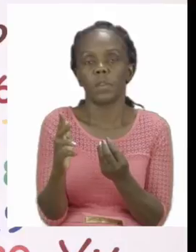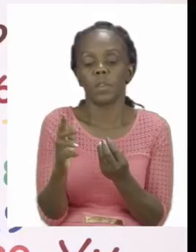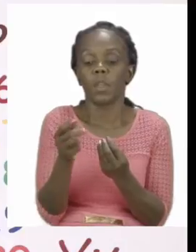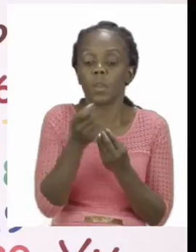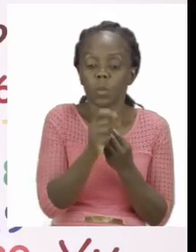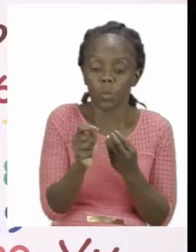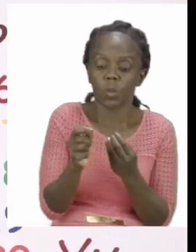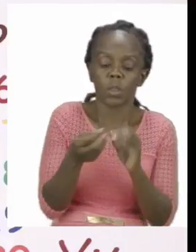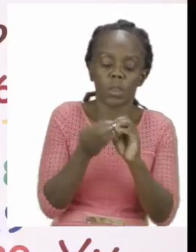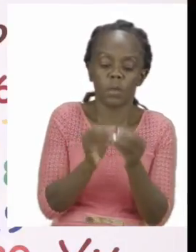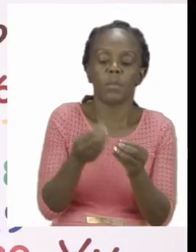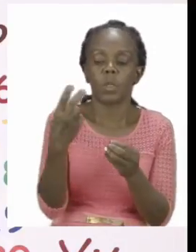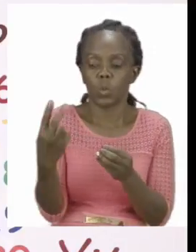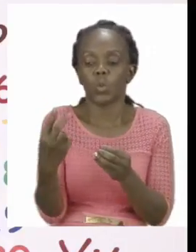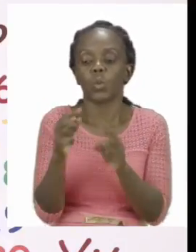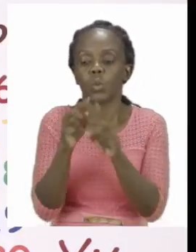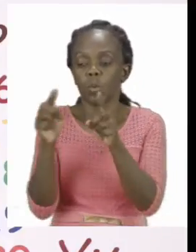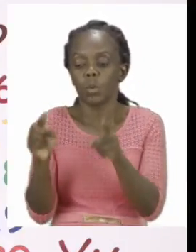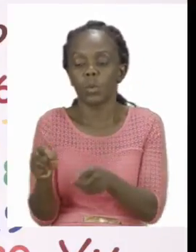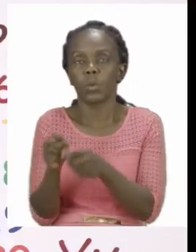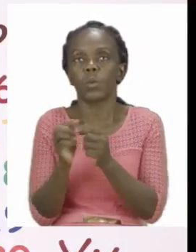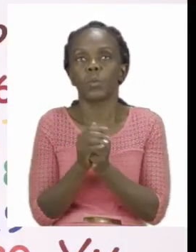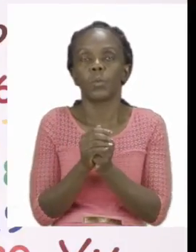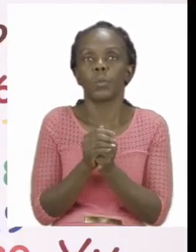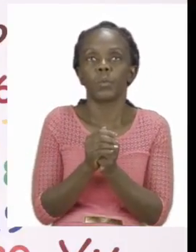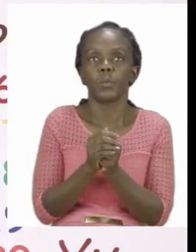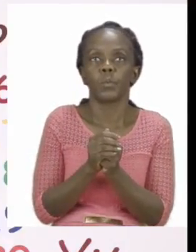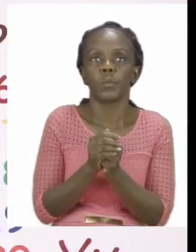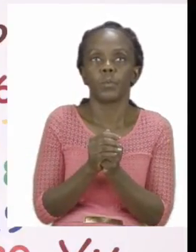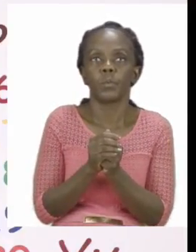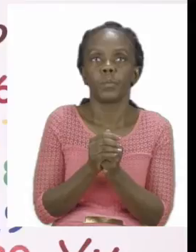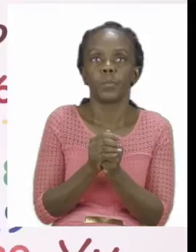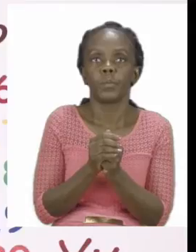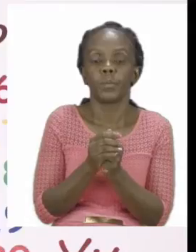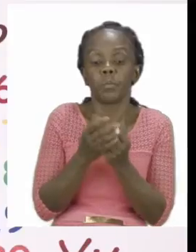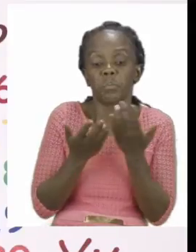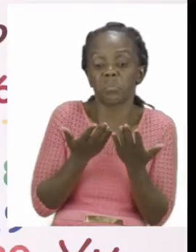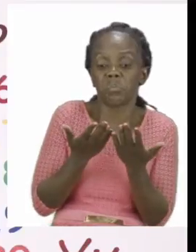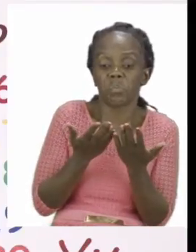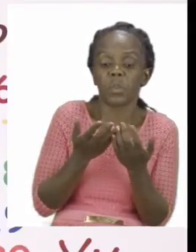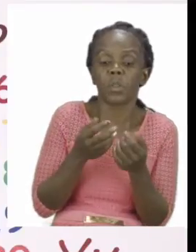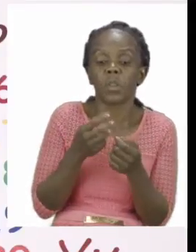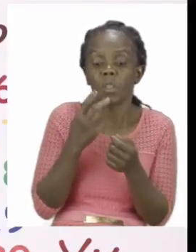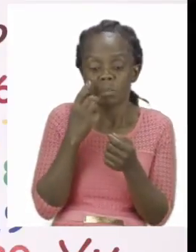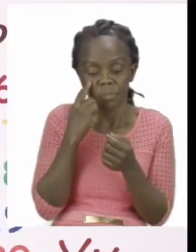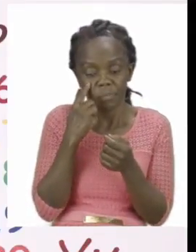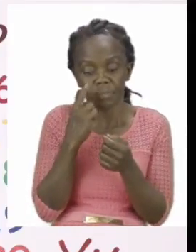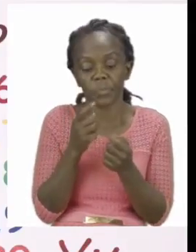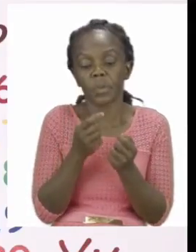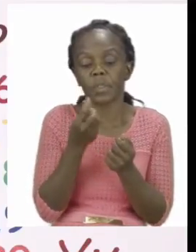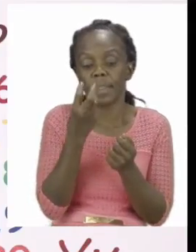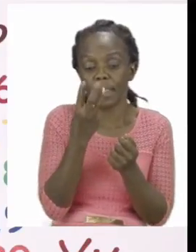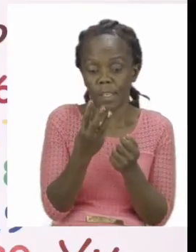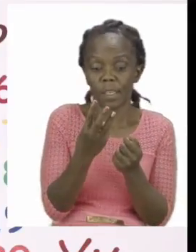the number 2. And then if we see 3 family members,